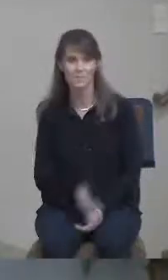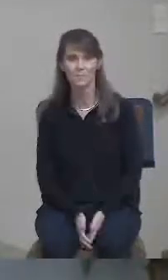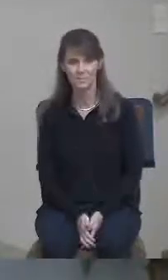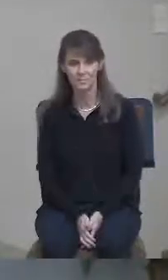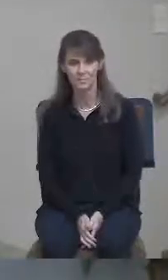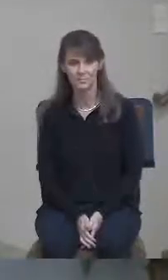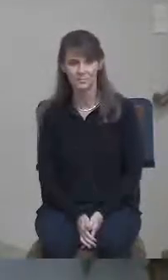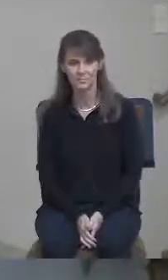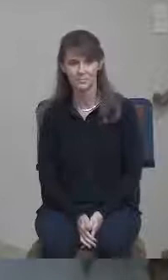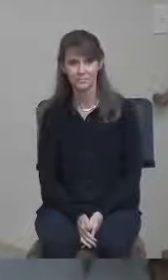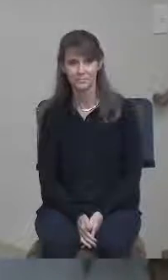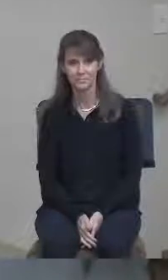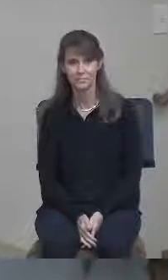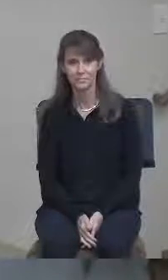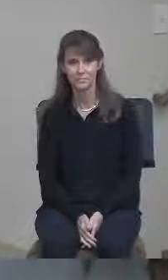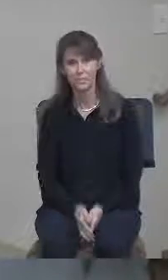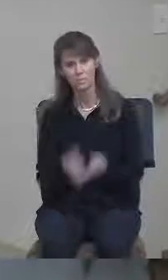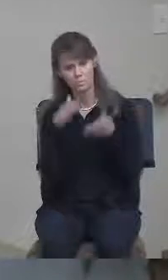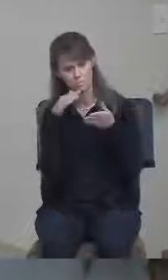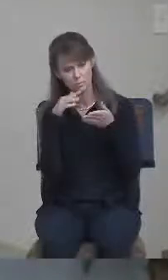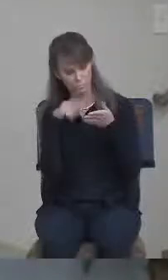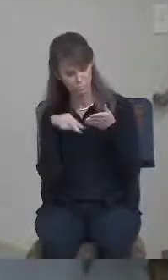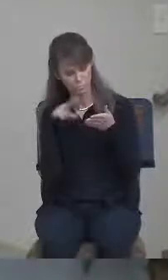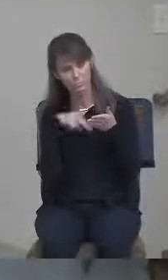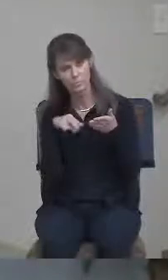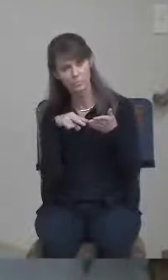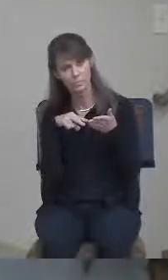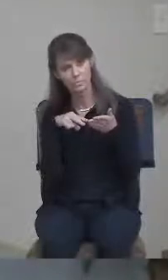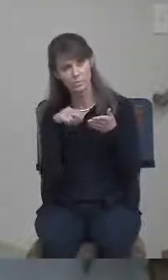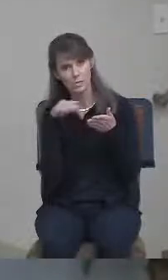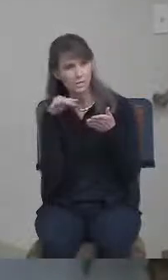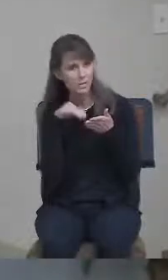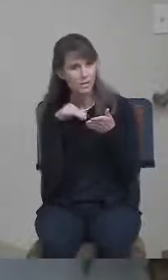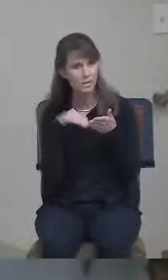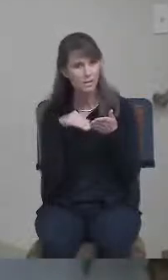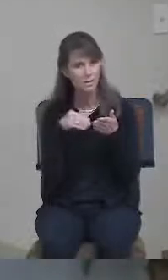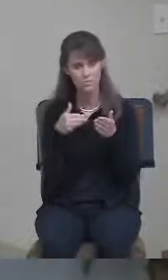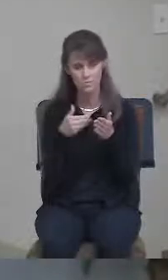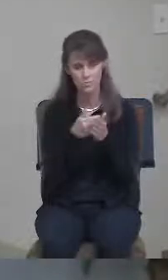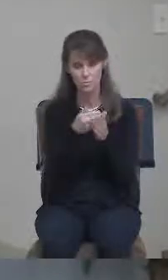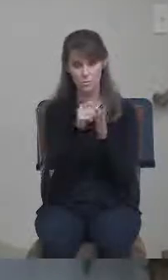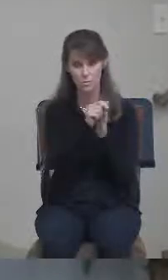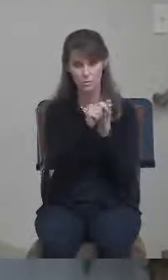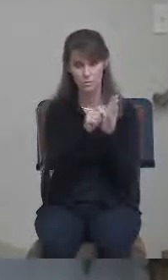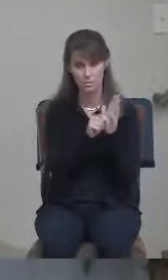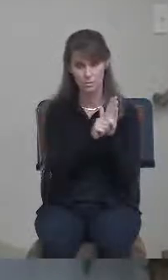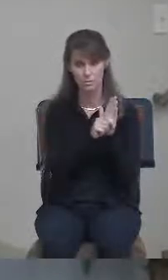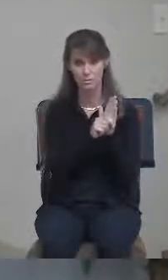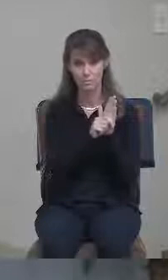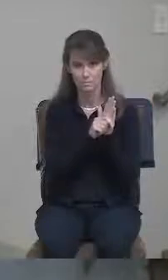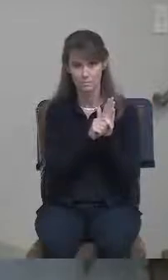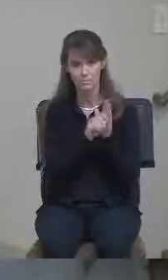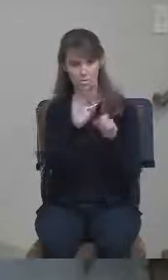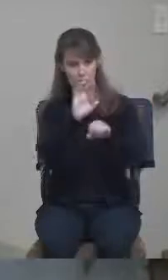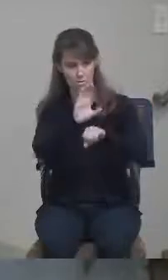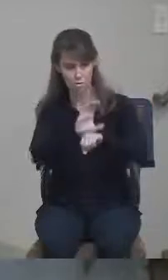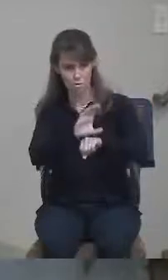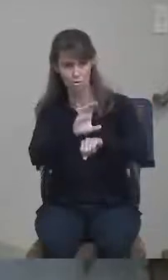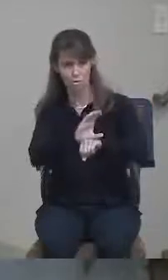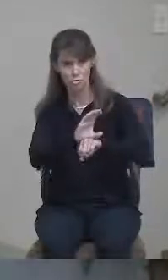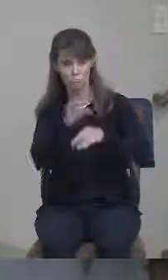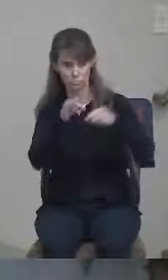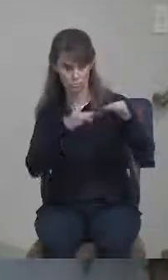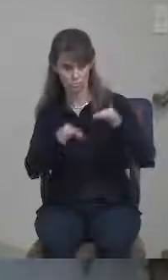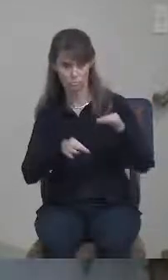As we look at the New Testament, we find that the church is described.